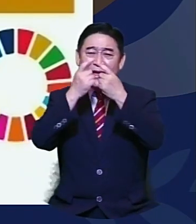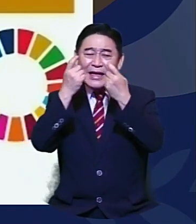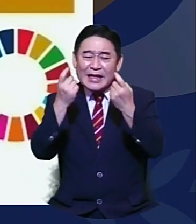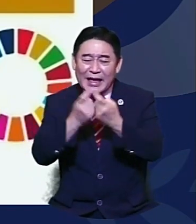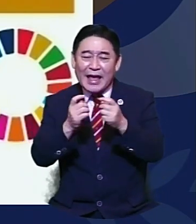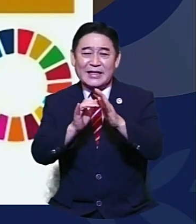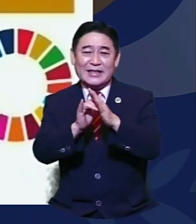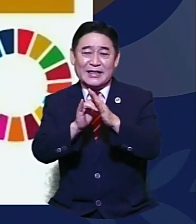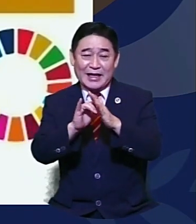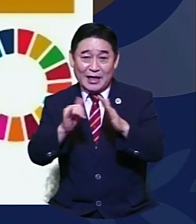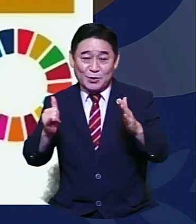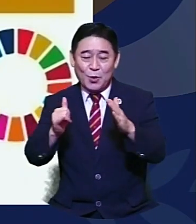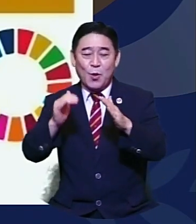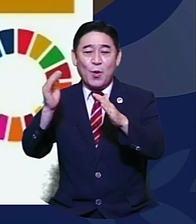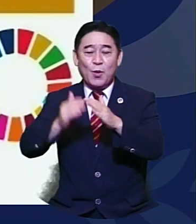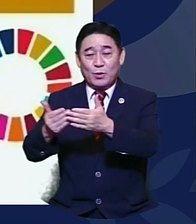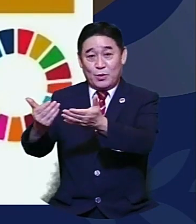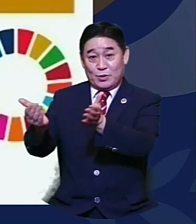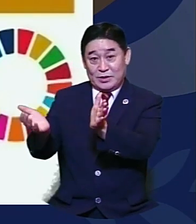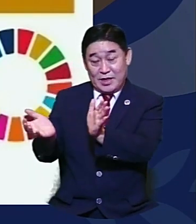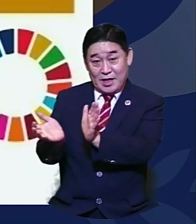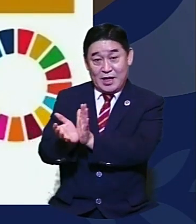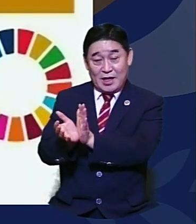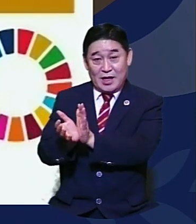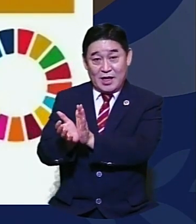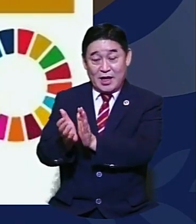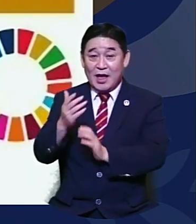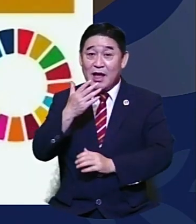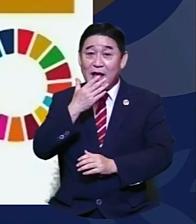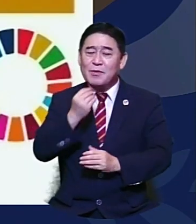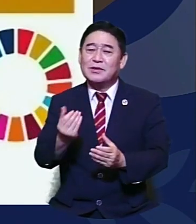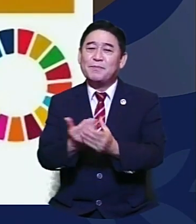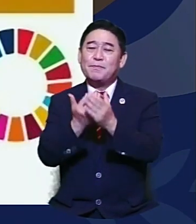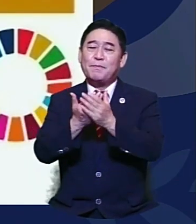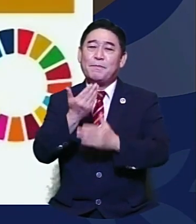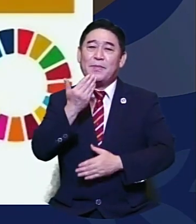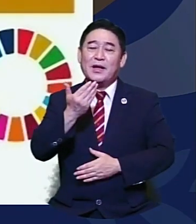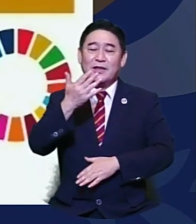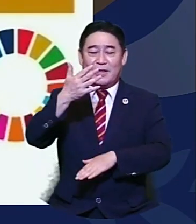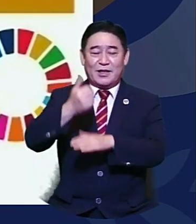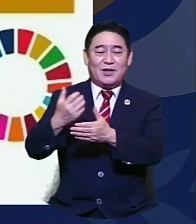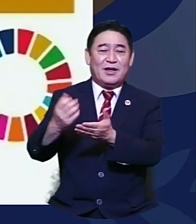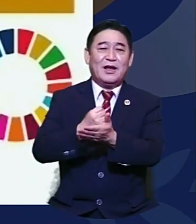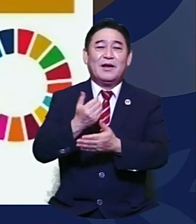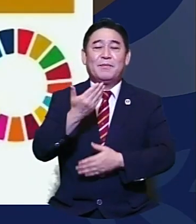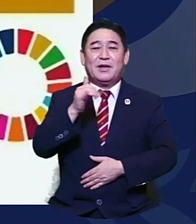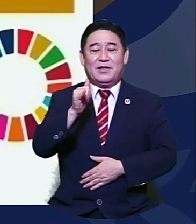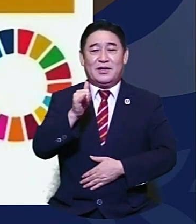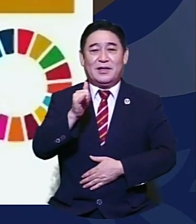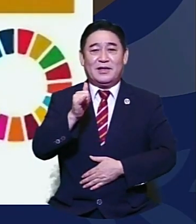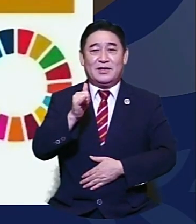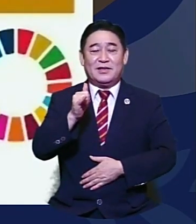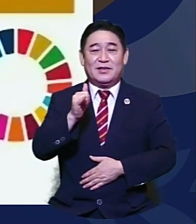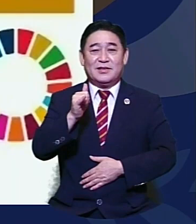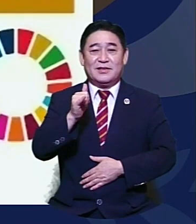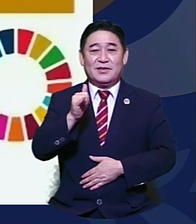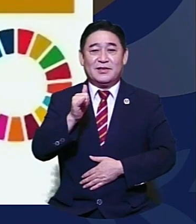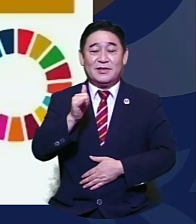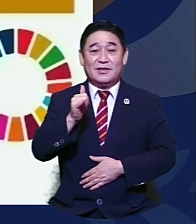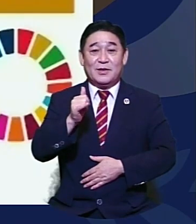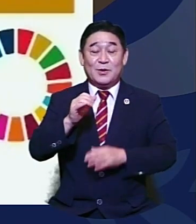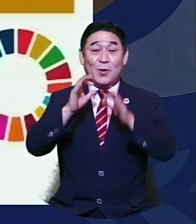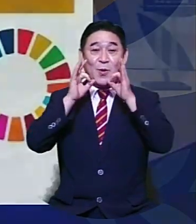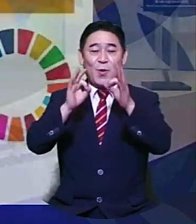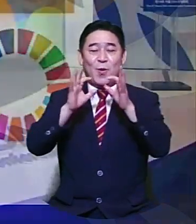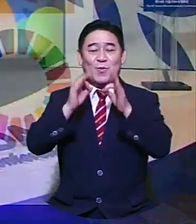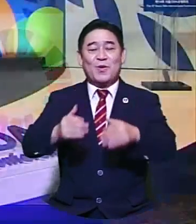I think there's lots of great examples. Perhaps we just need to replicate and scale those examples. Thank you.